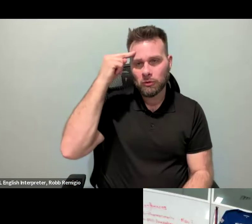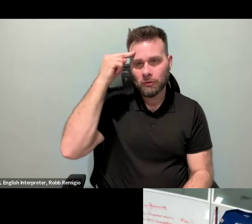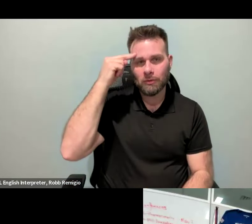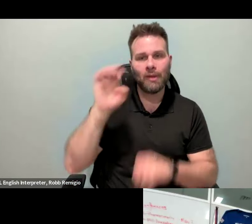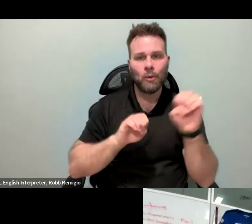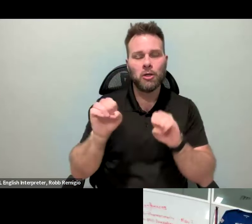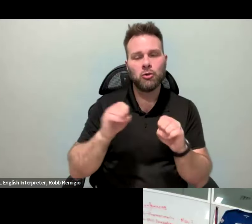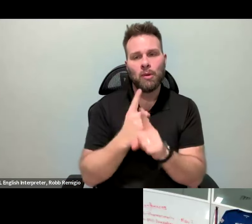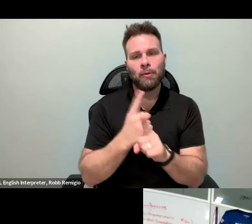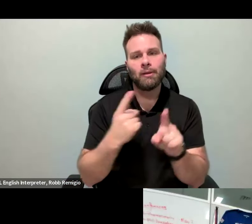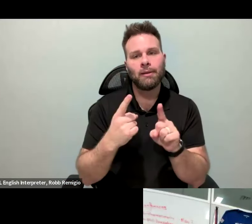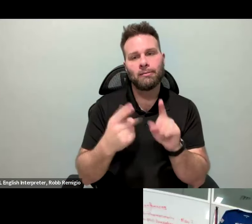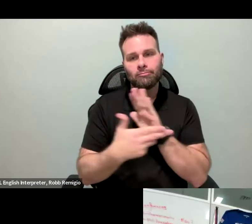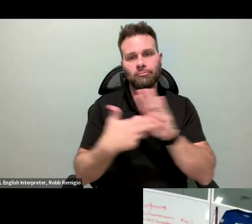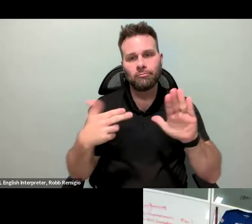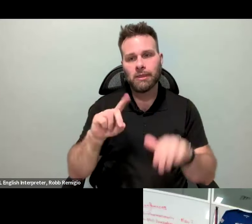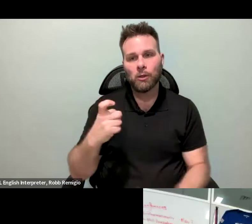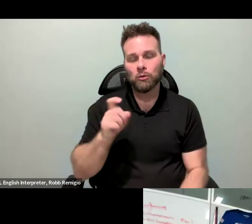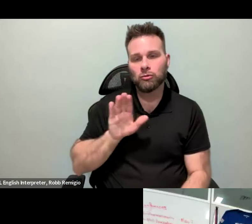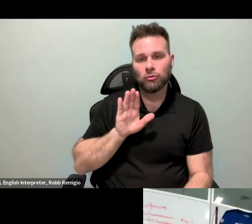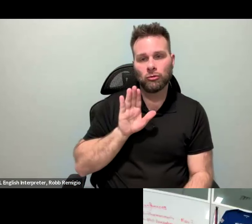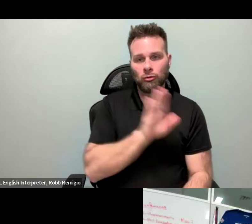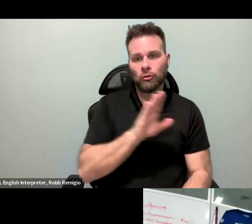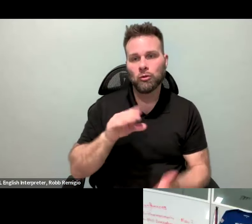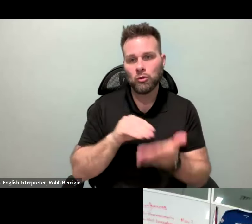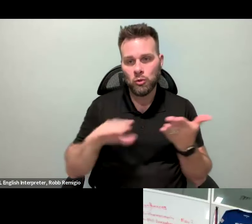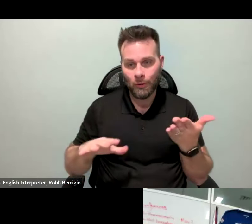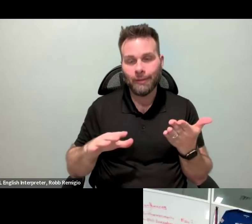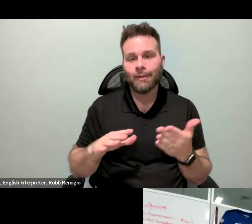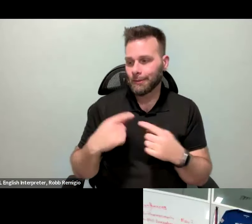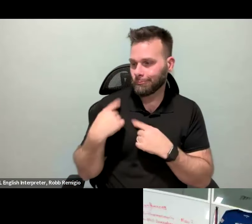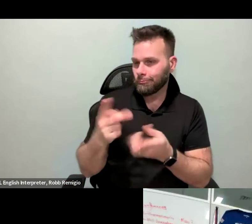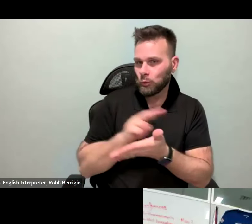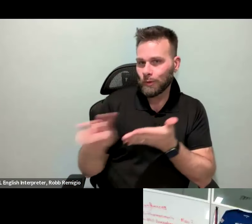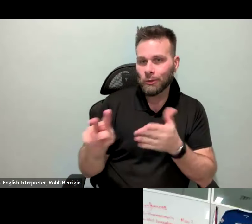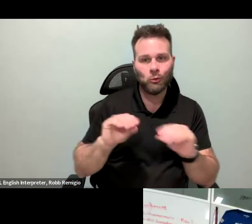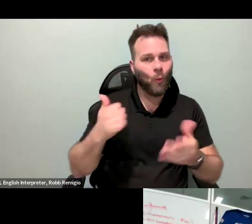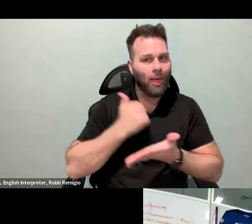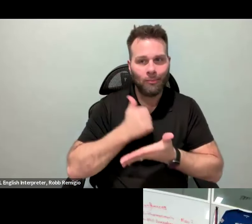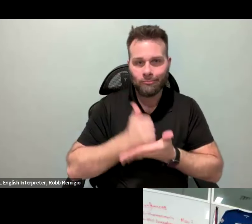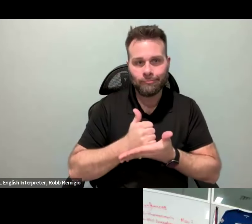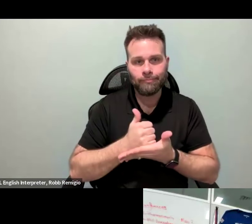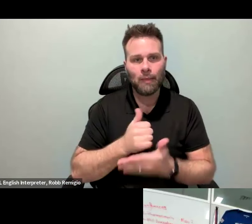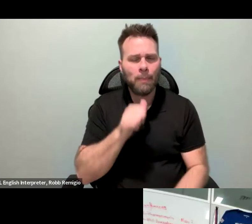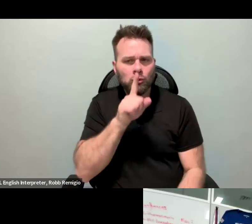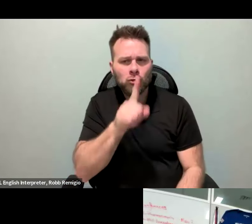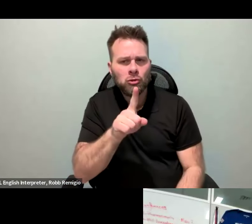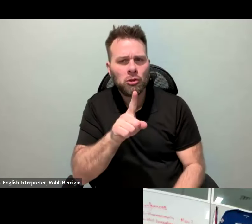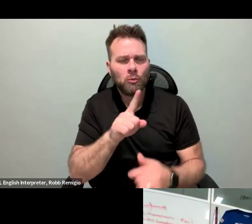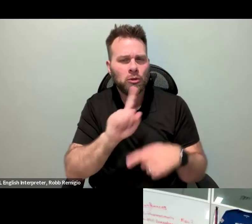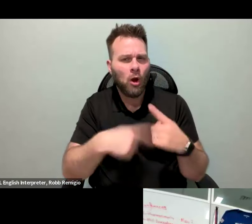the student. She's saying that in the last 2 weeks, she hasn't been able to get the help that she needs. I'm not really sure as to what she's referring